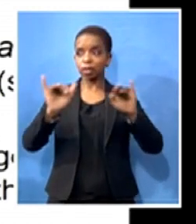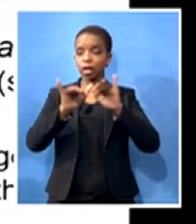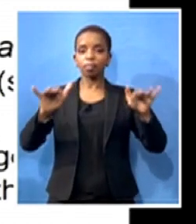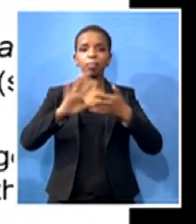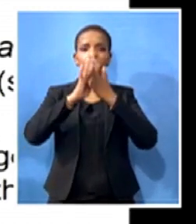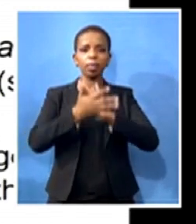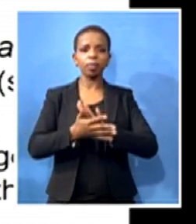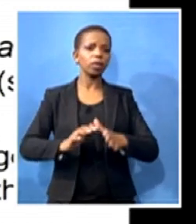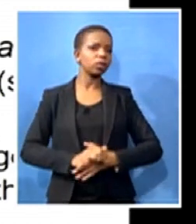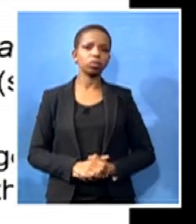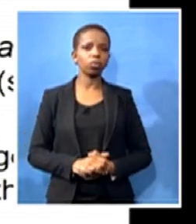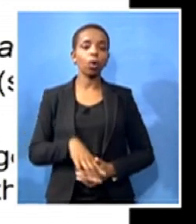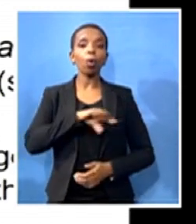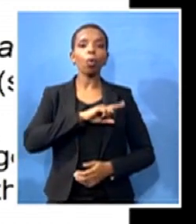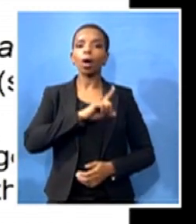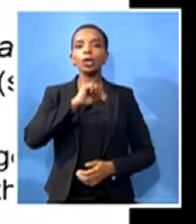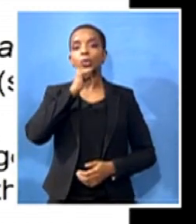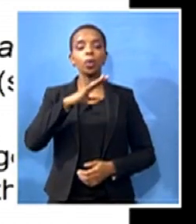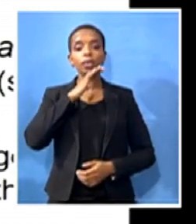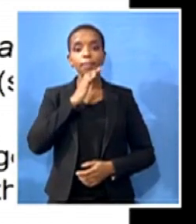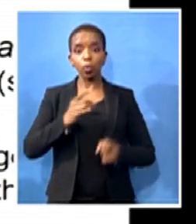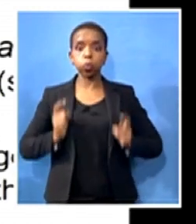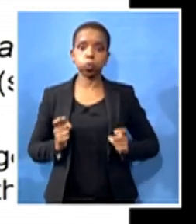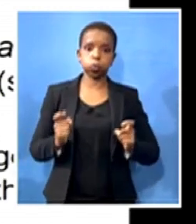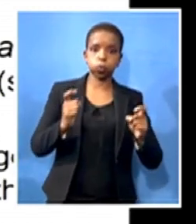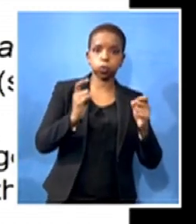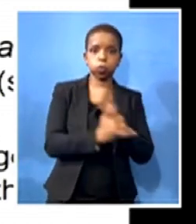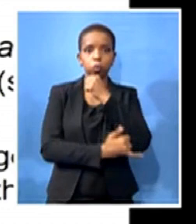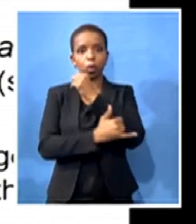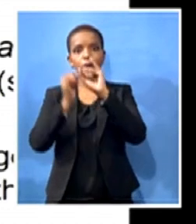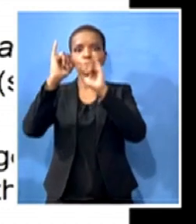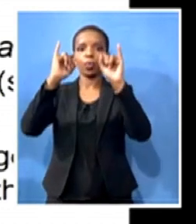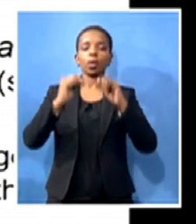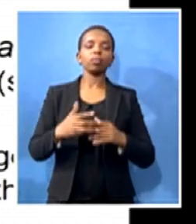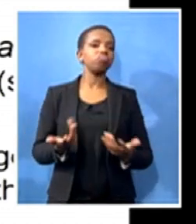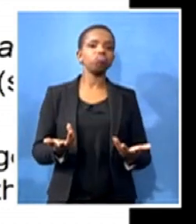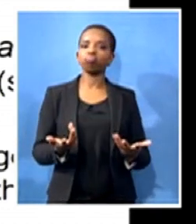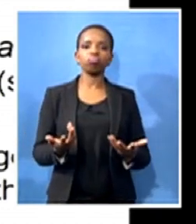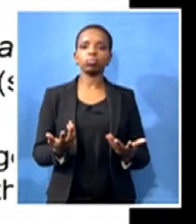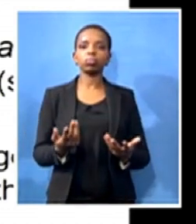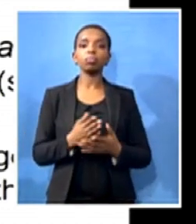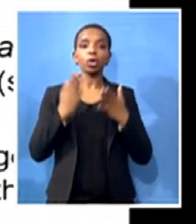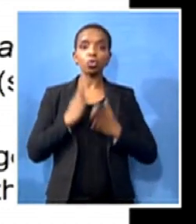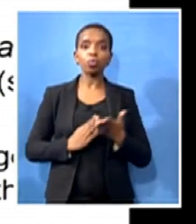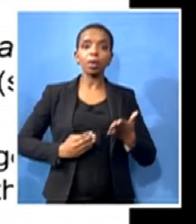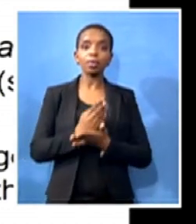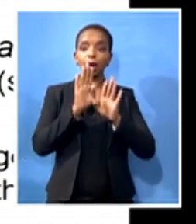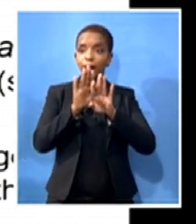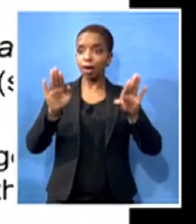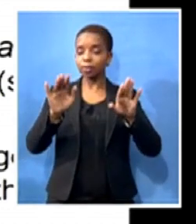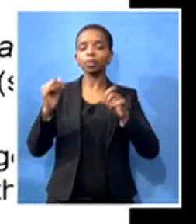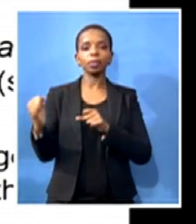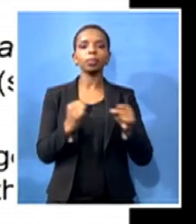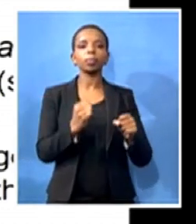nobody is deprived of their human rights. However, rights may be limited if considered